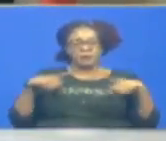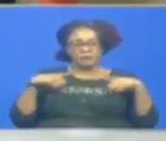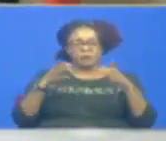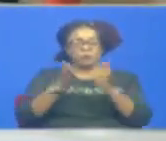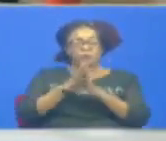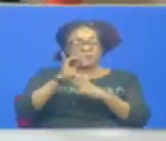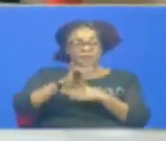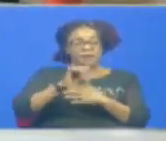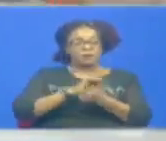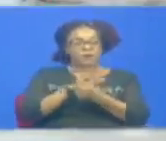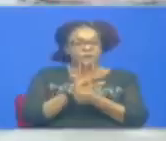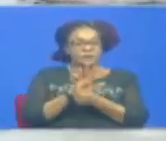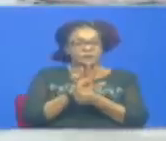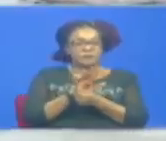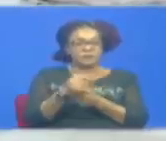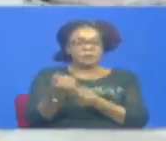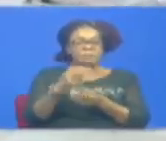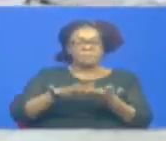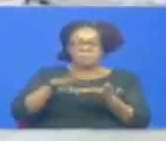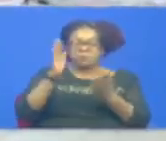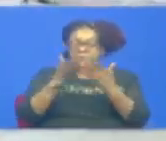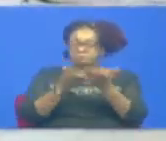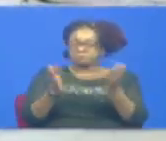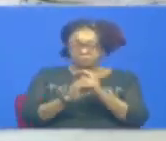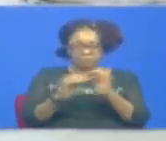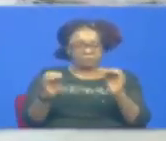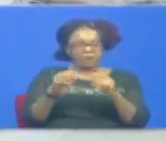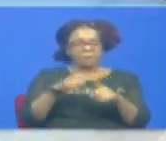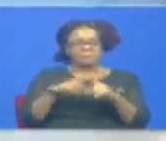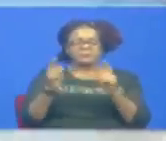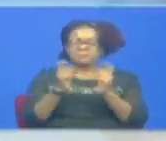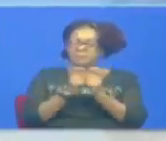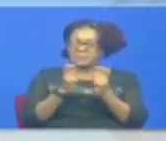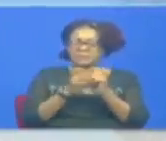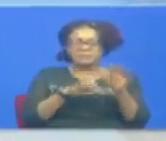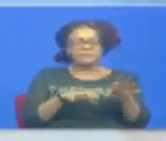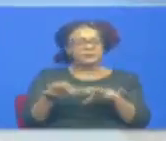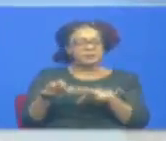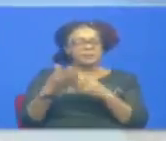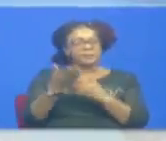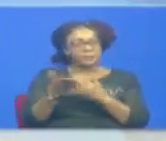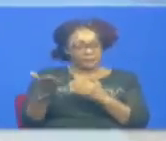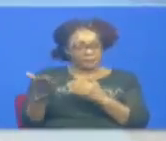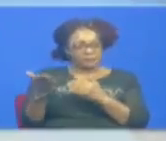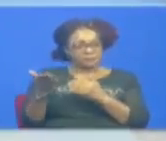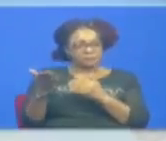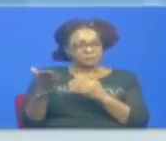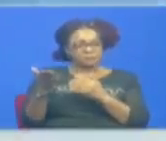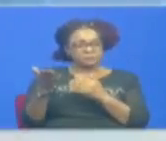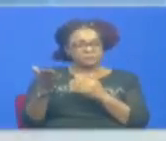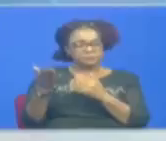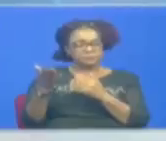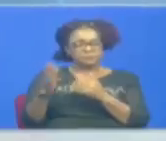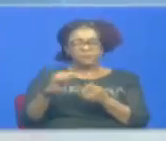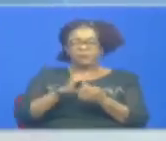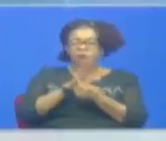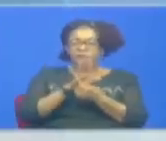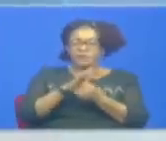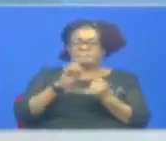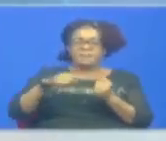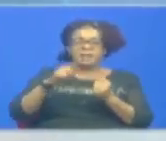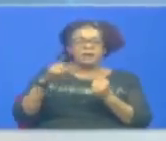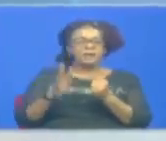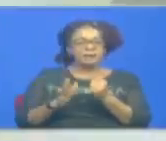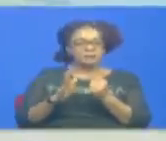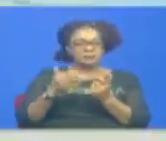more unforeseen but manufactured pain and suffering lies ahead. The cartels that are COVID-19 millionaires have